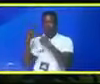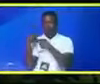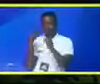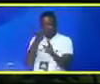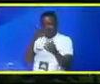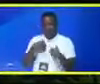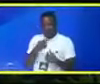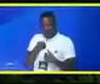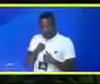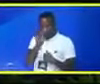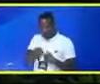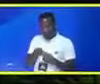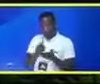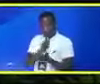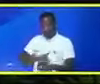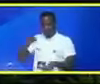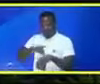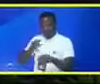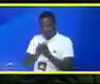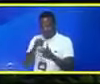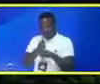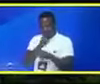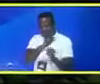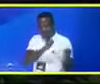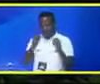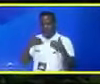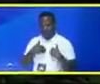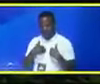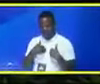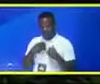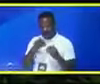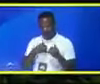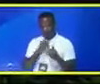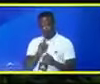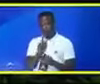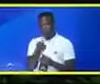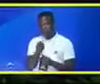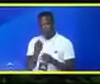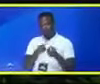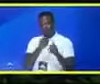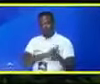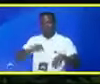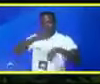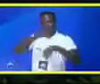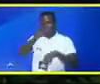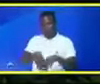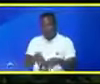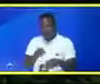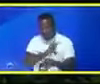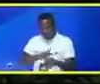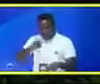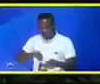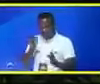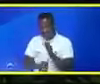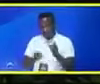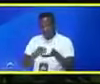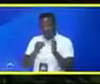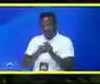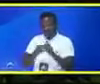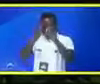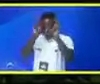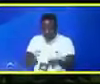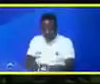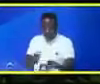keys of the kingdom. Now, there is only one key to the kingdom. It is a person. The key